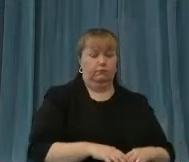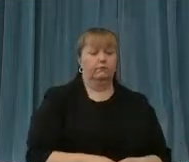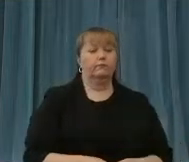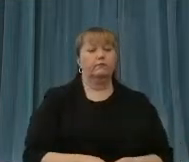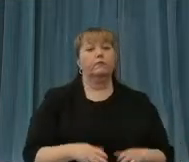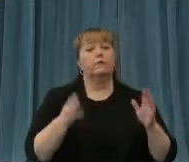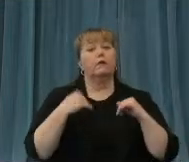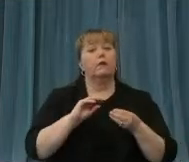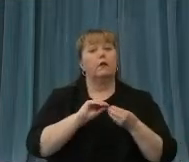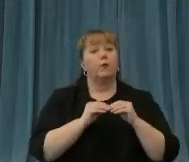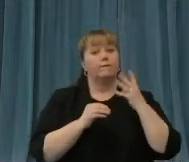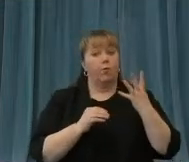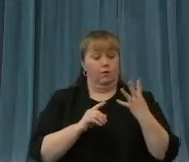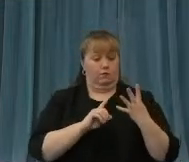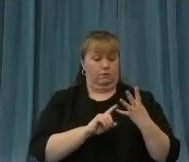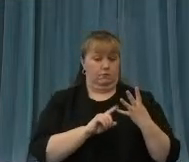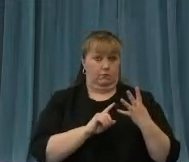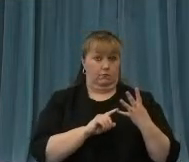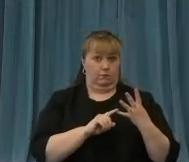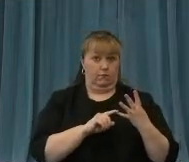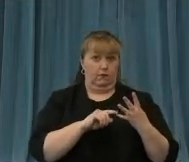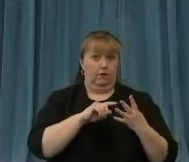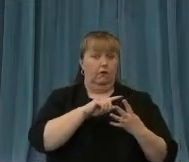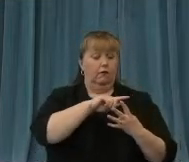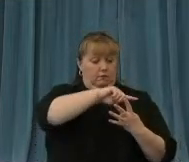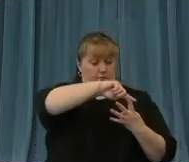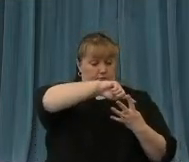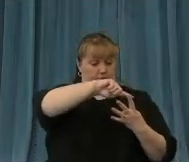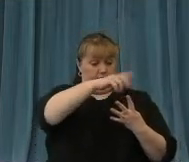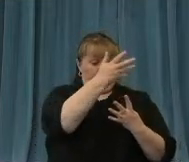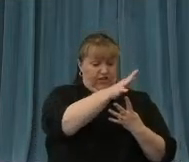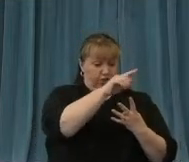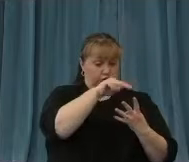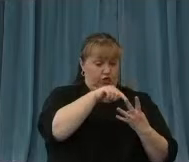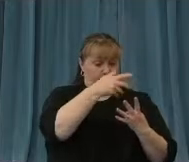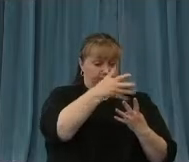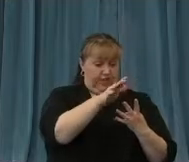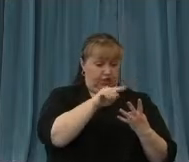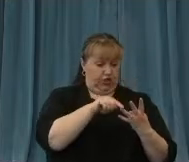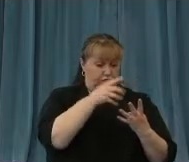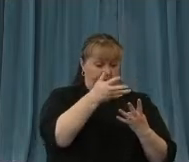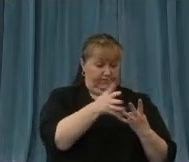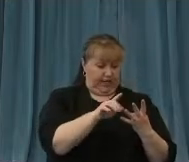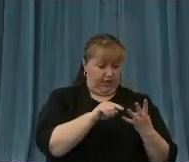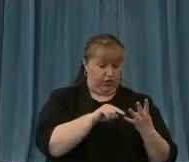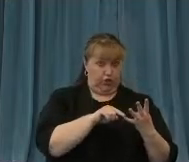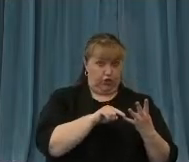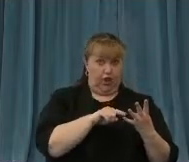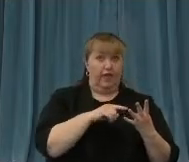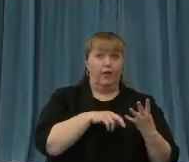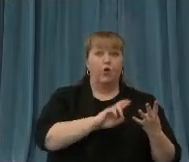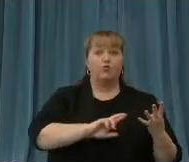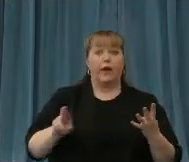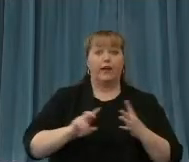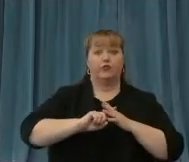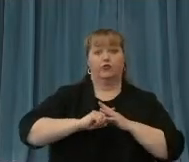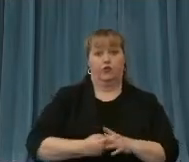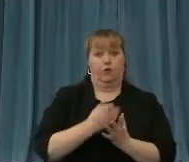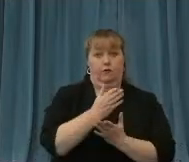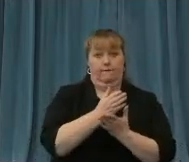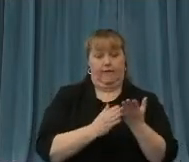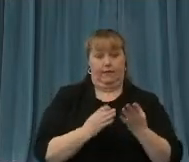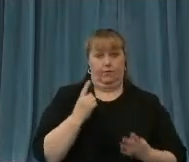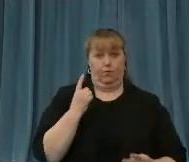Framework 4. Once these items have been completed, we can move into the first phase to reopen, confident that we have all the necessary